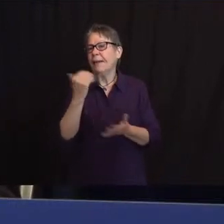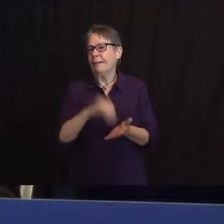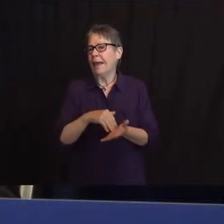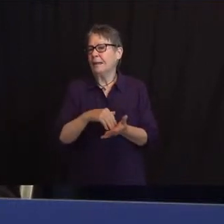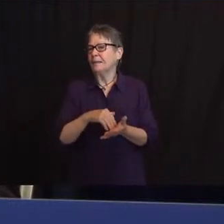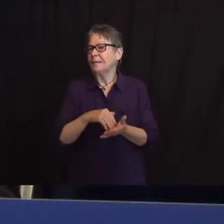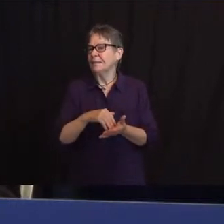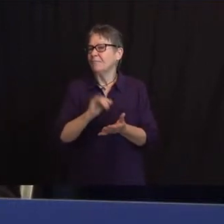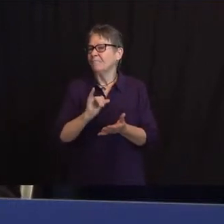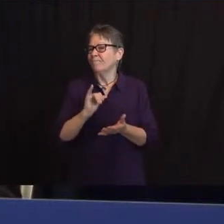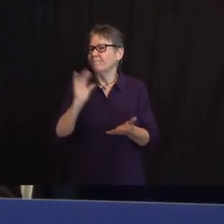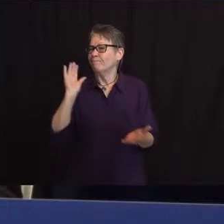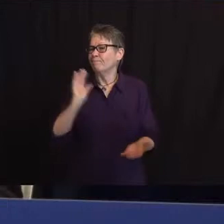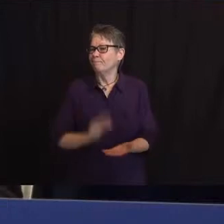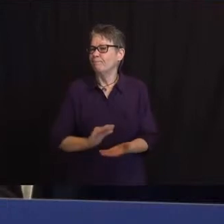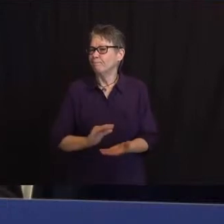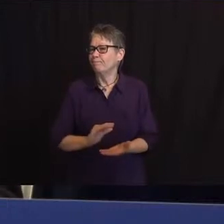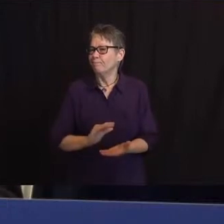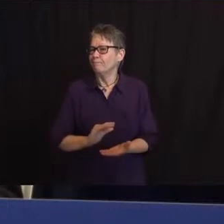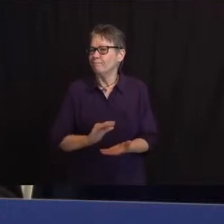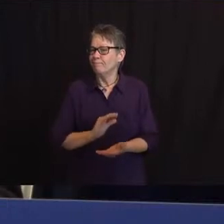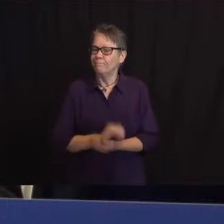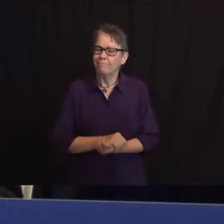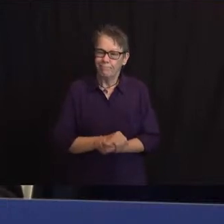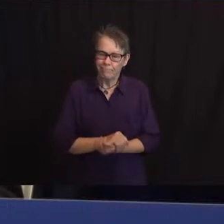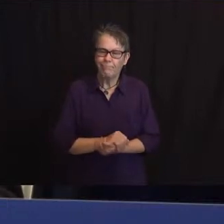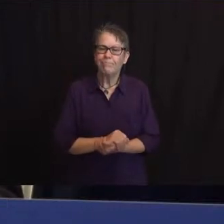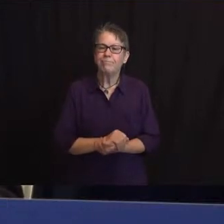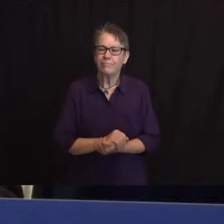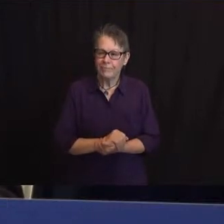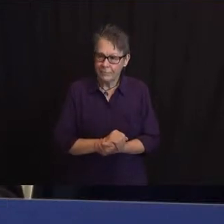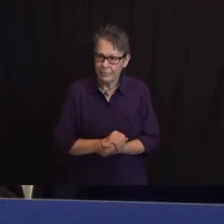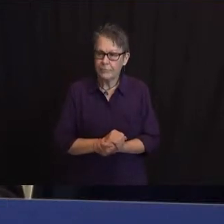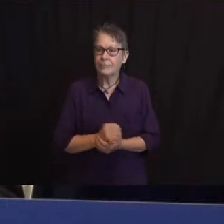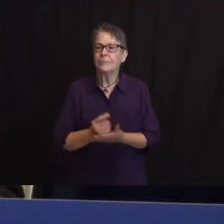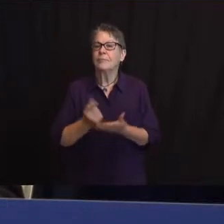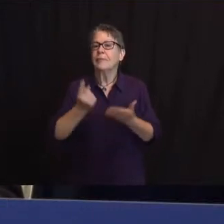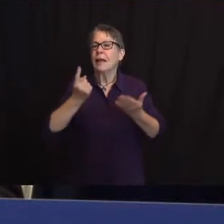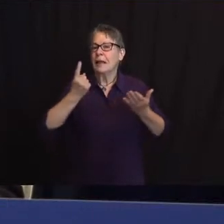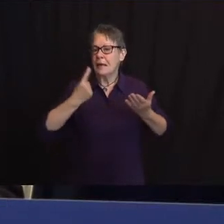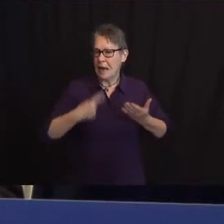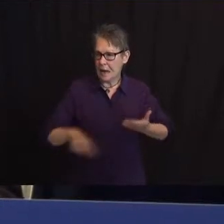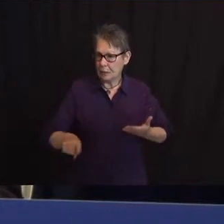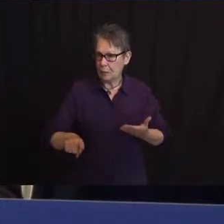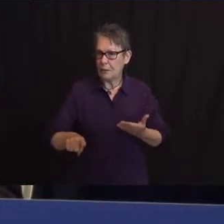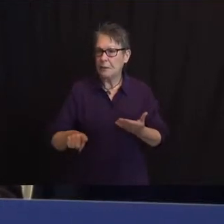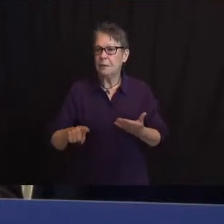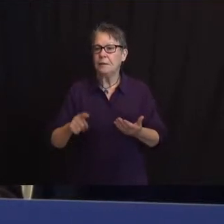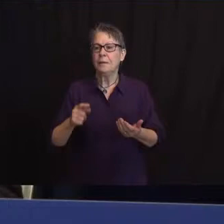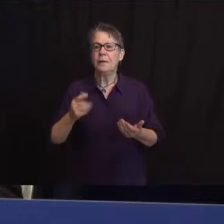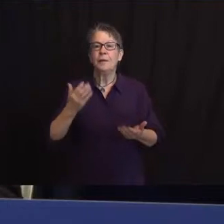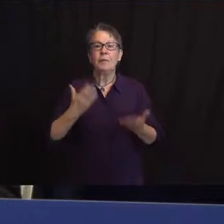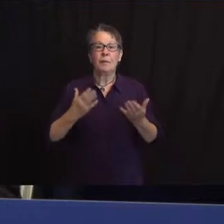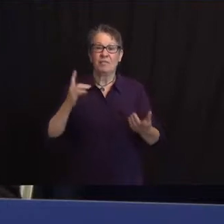15,600 doses this week. And the week after that, as far as we know, it may go down